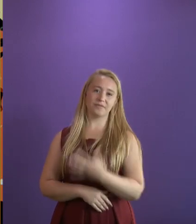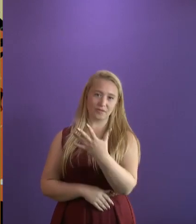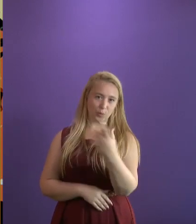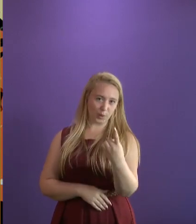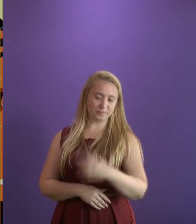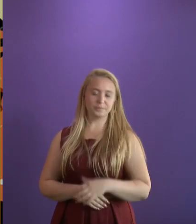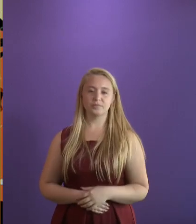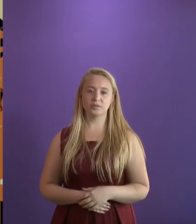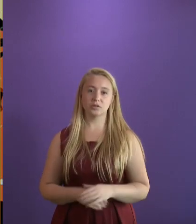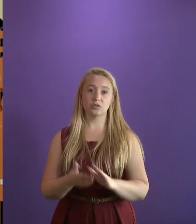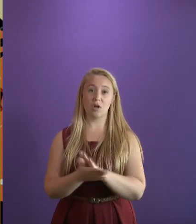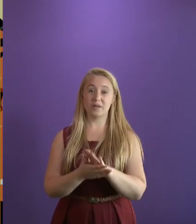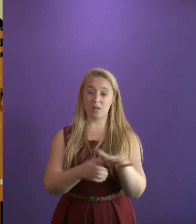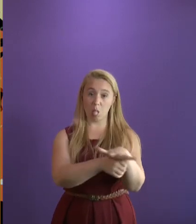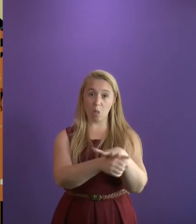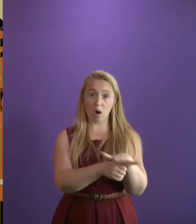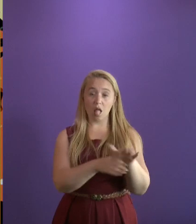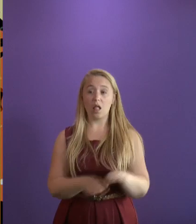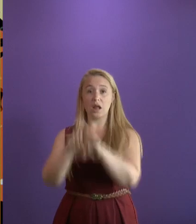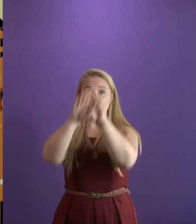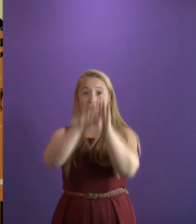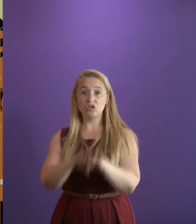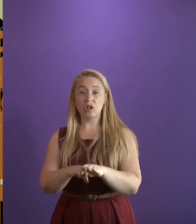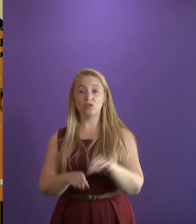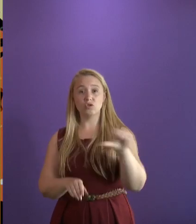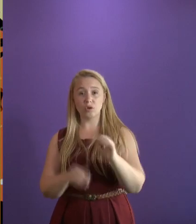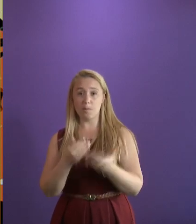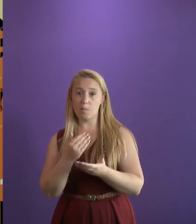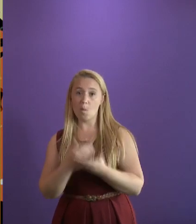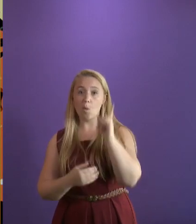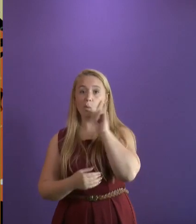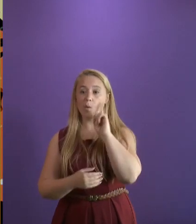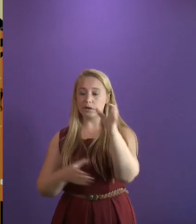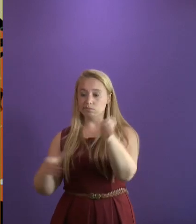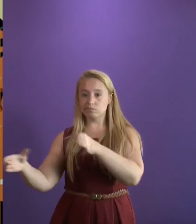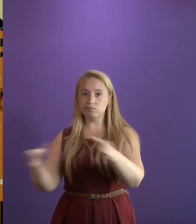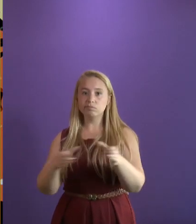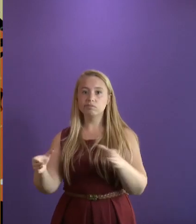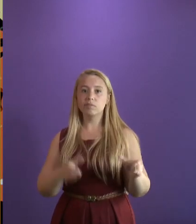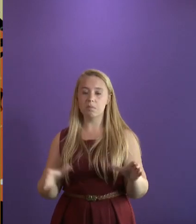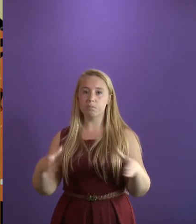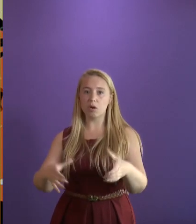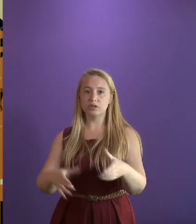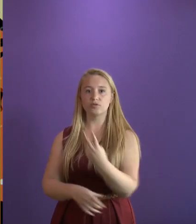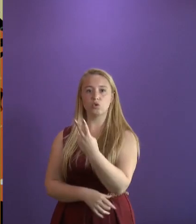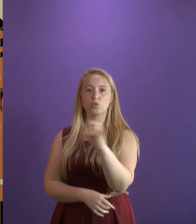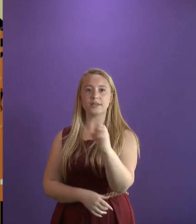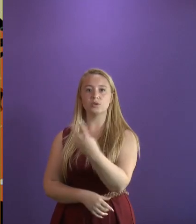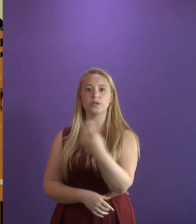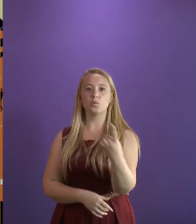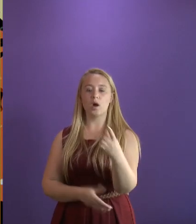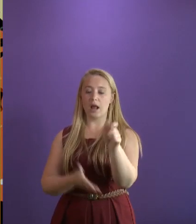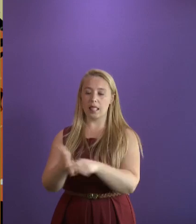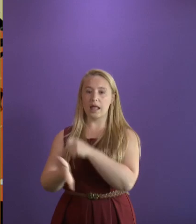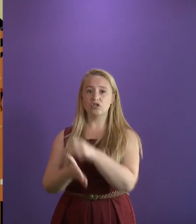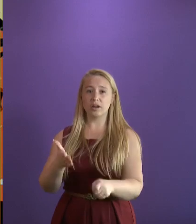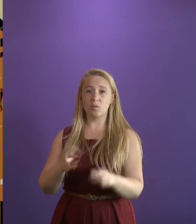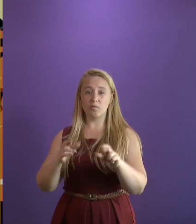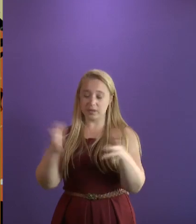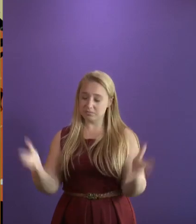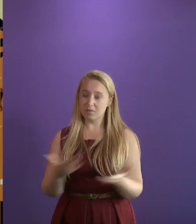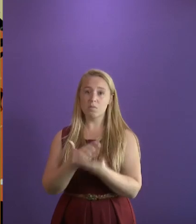should legislate for local and national candidate quotas for all parties. Tal actually cheering when I say that, by the 2021 election, and give